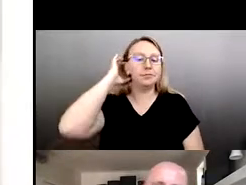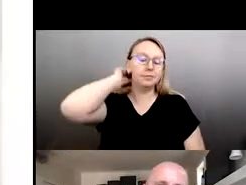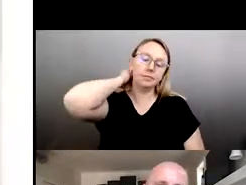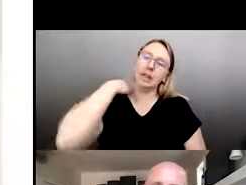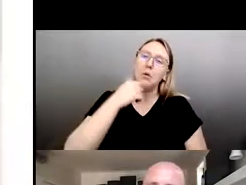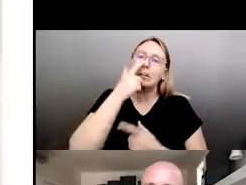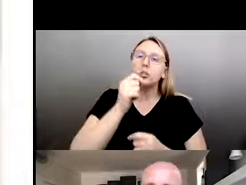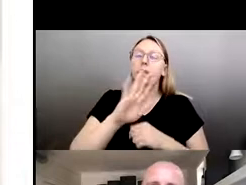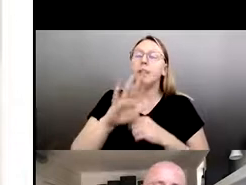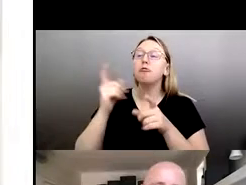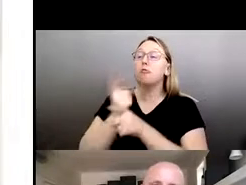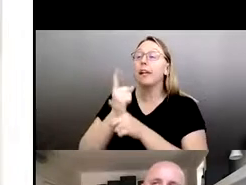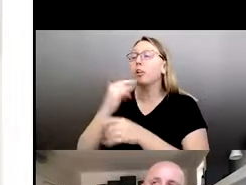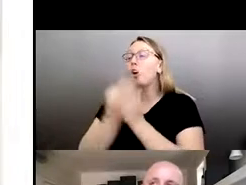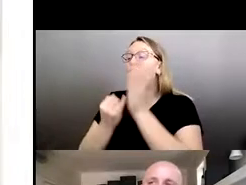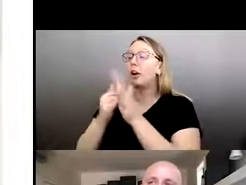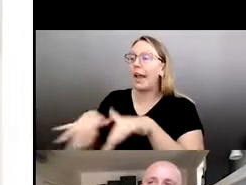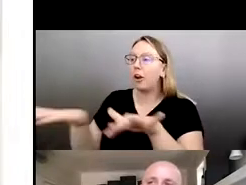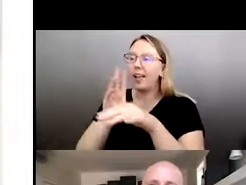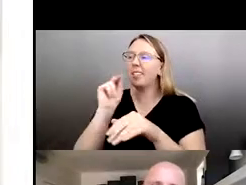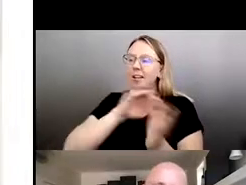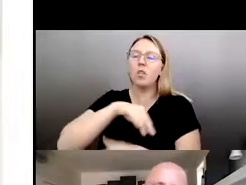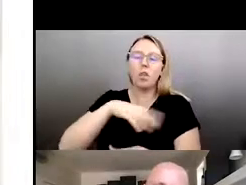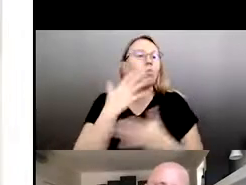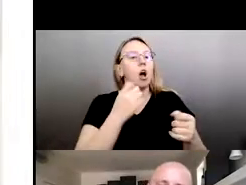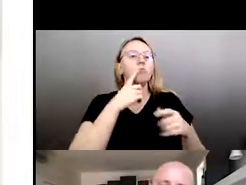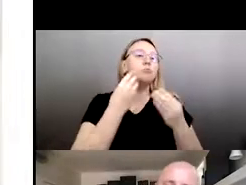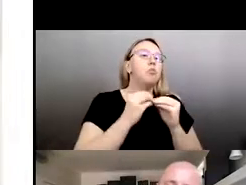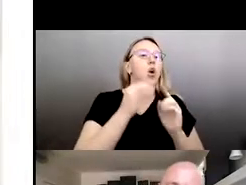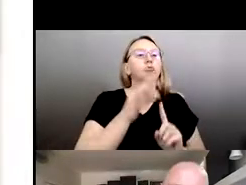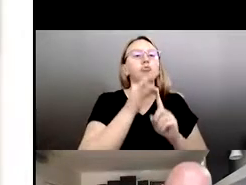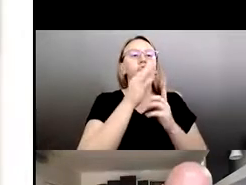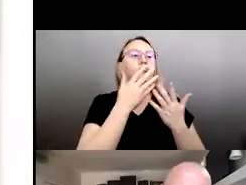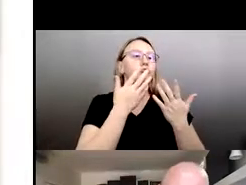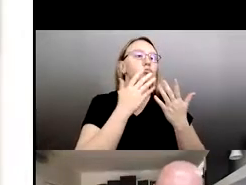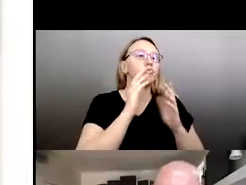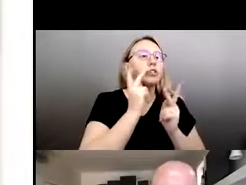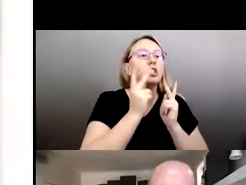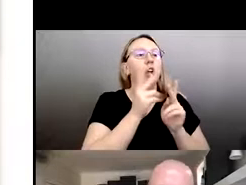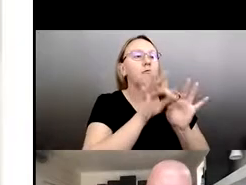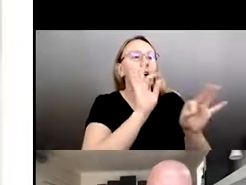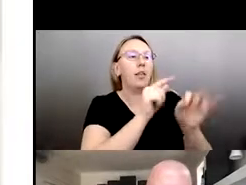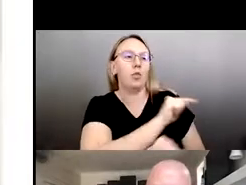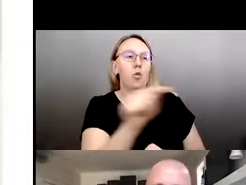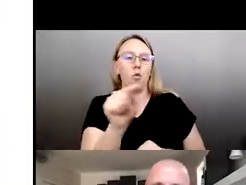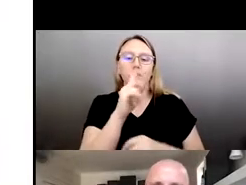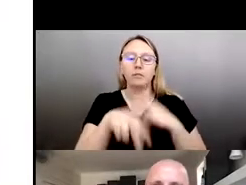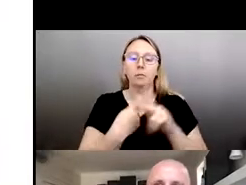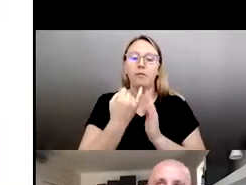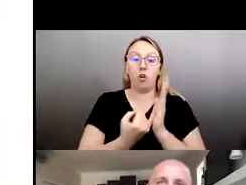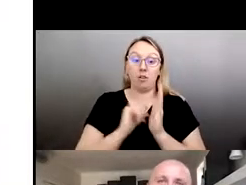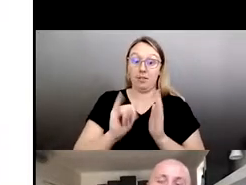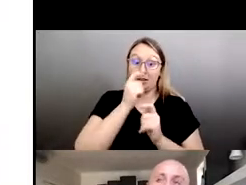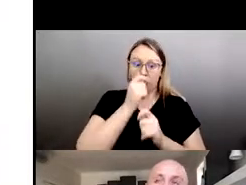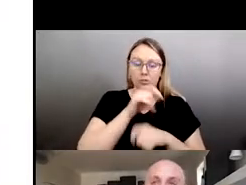and discovering artists who were working outside of that mainstream, who had their own original visions. And it was because of that interest that they discovered the